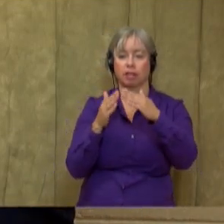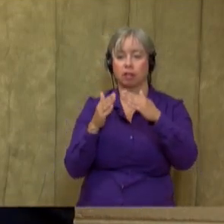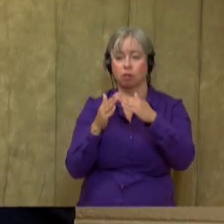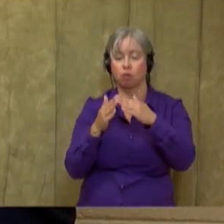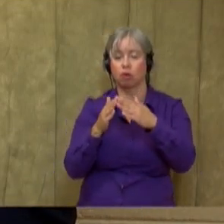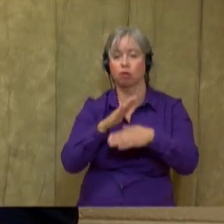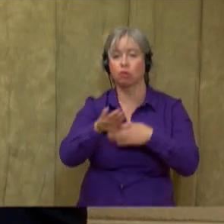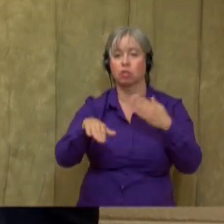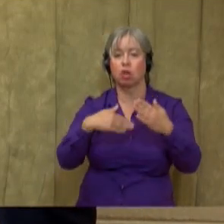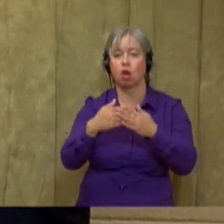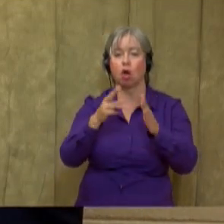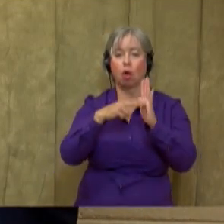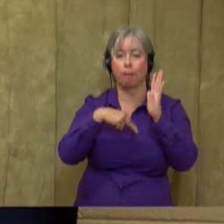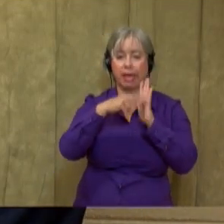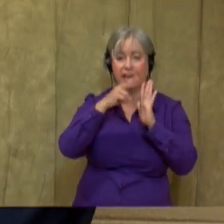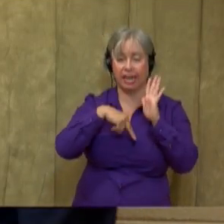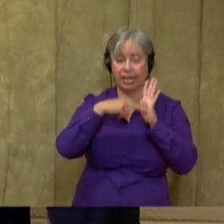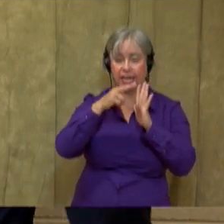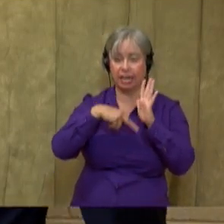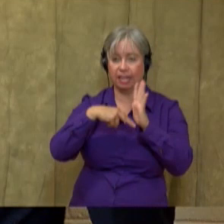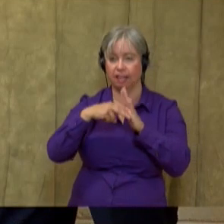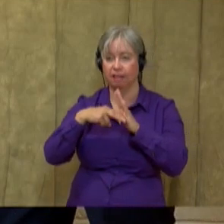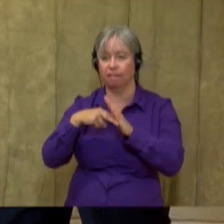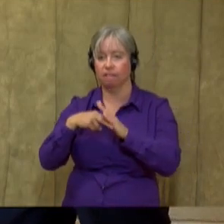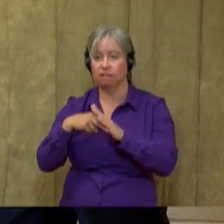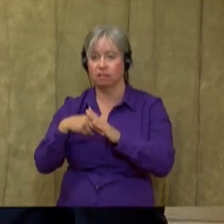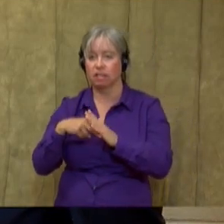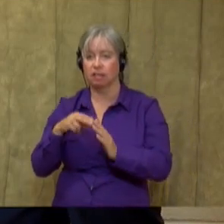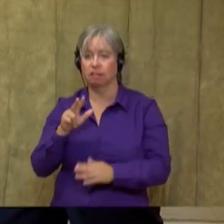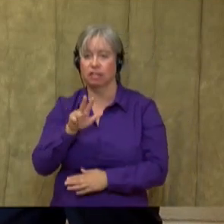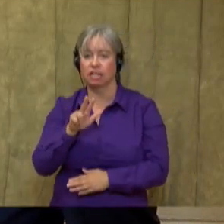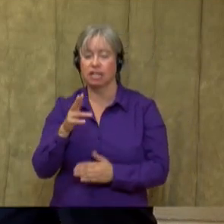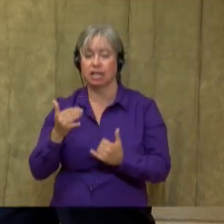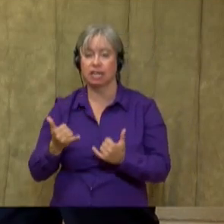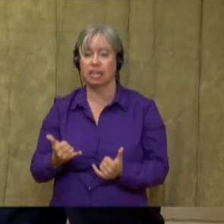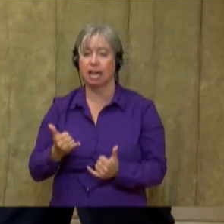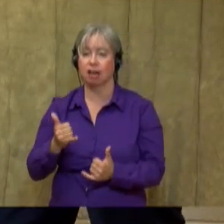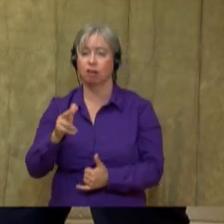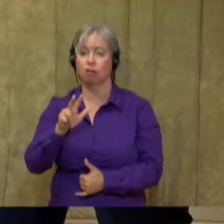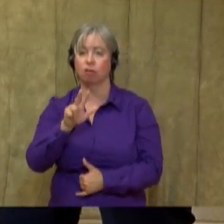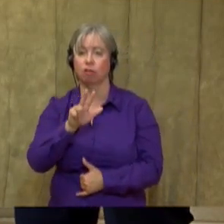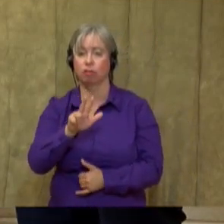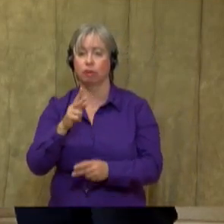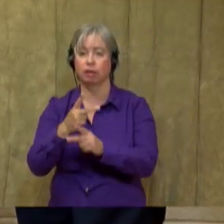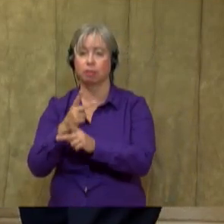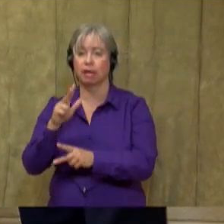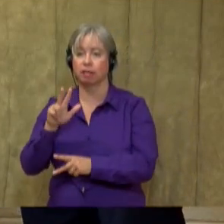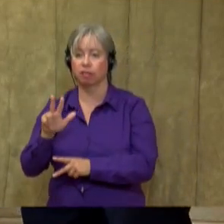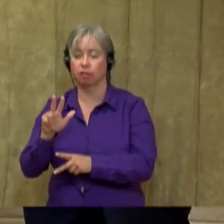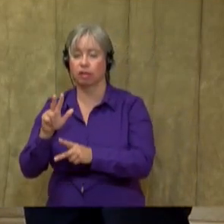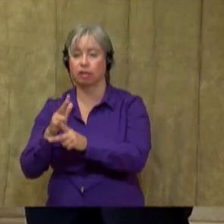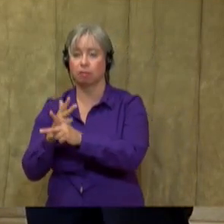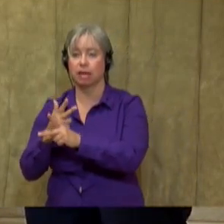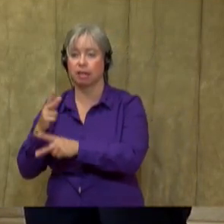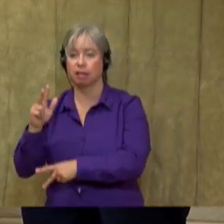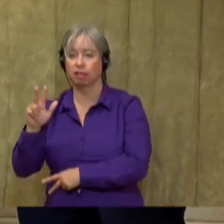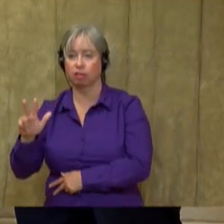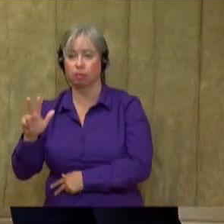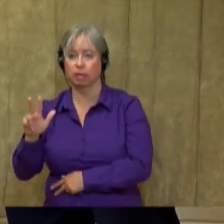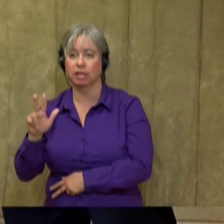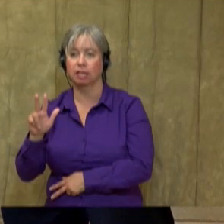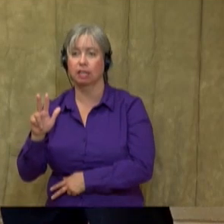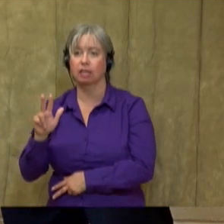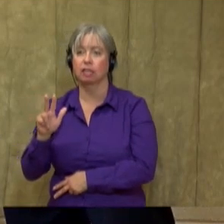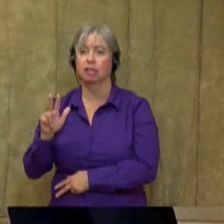3 cube, and I cover that entire thing in paint, what we have here is that there are 8 cubes with